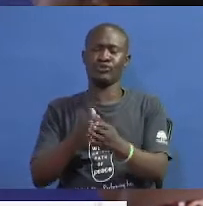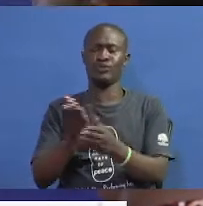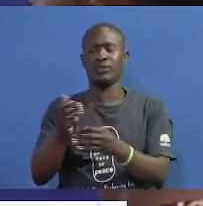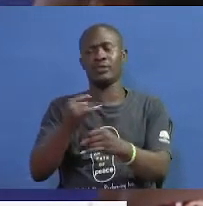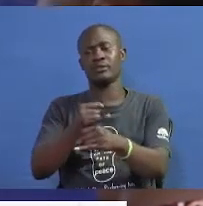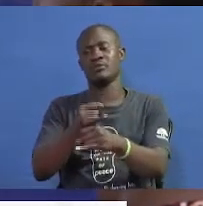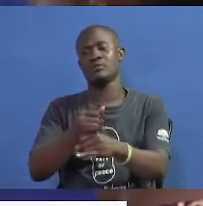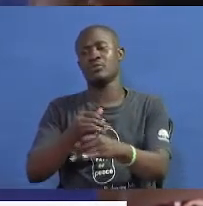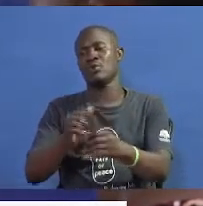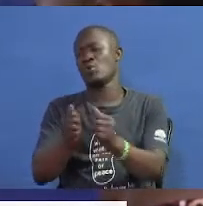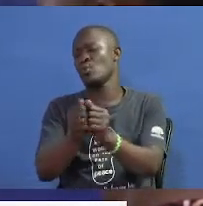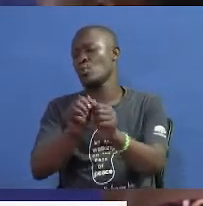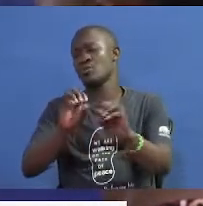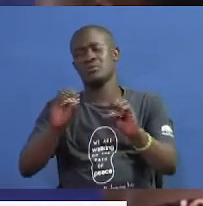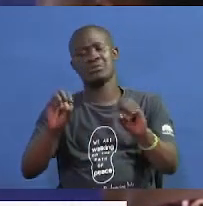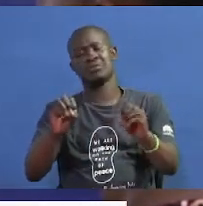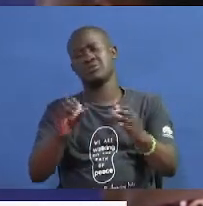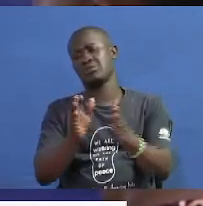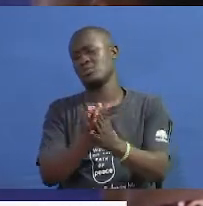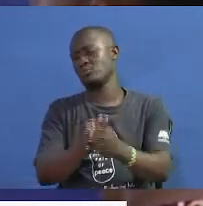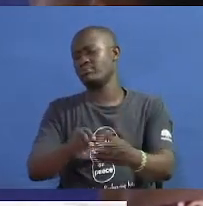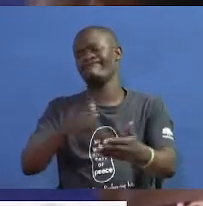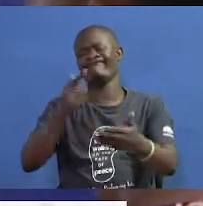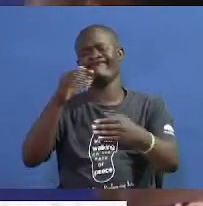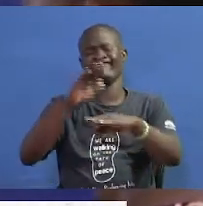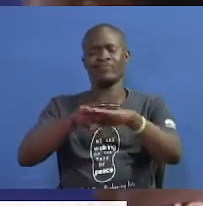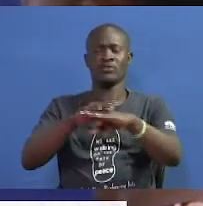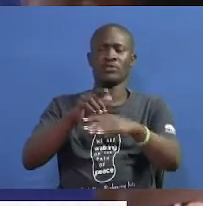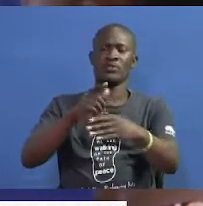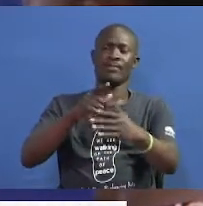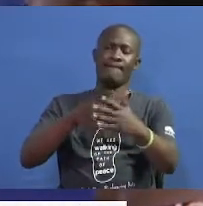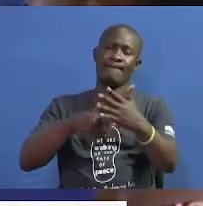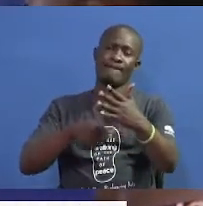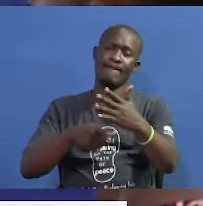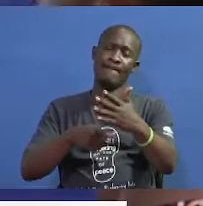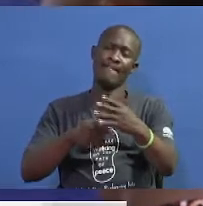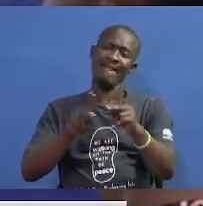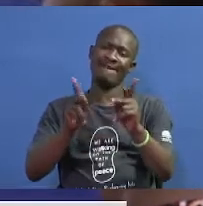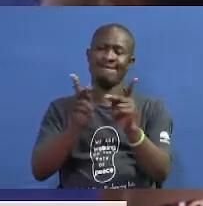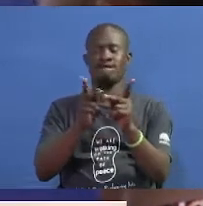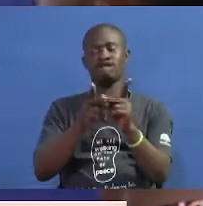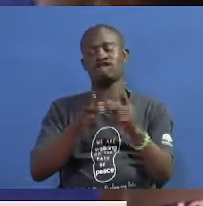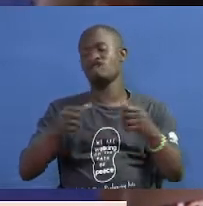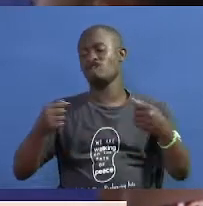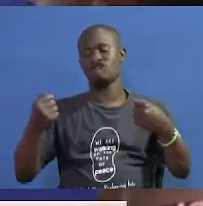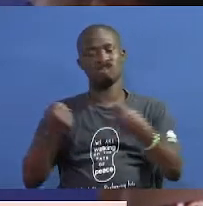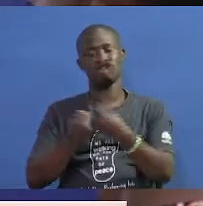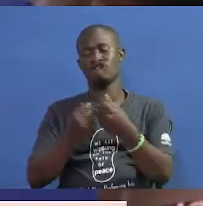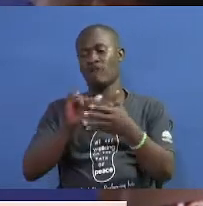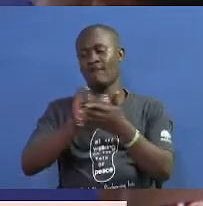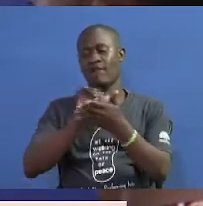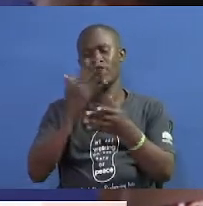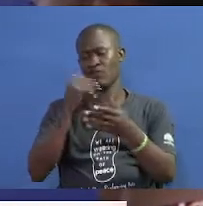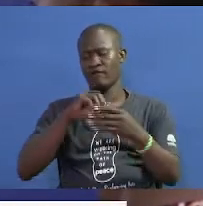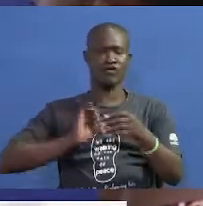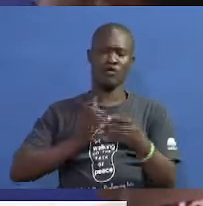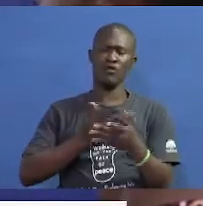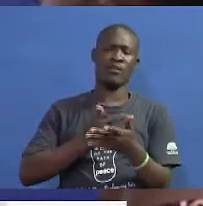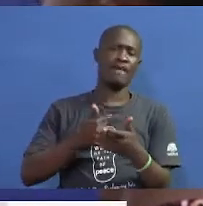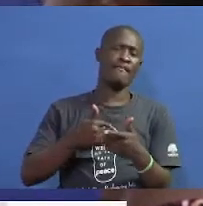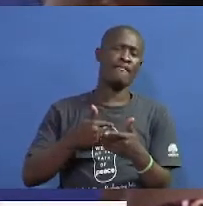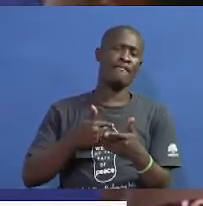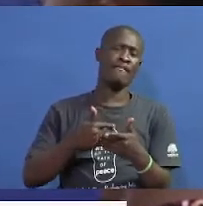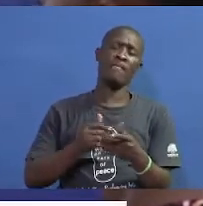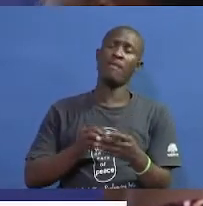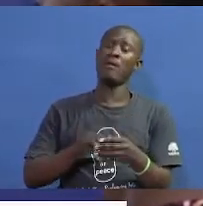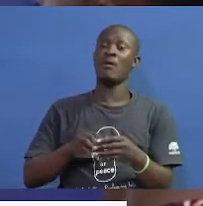without excellent tools and backup and referral, is a very difficult task. And that's why for us there